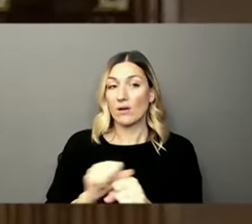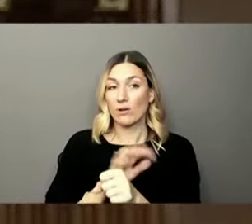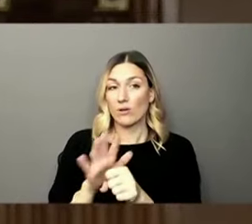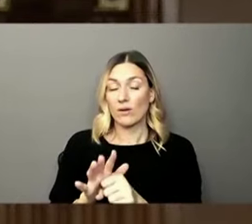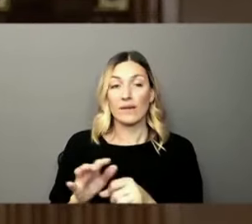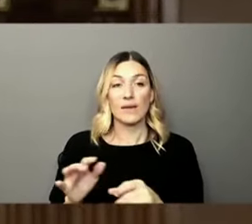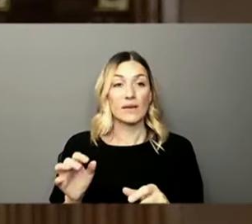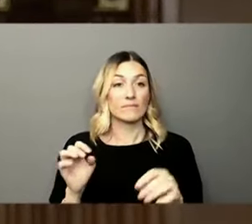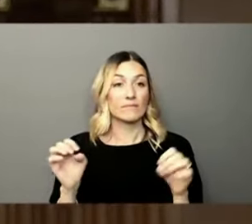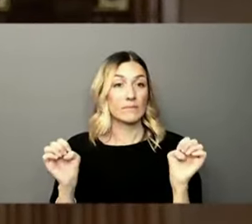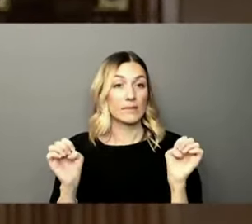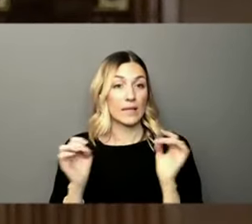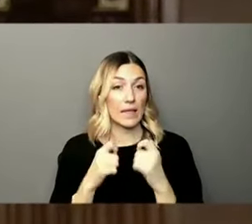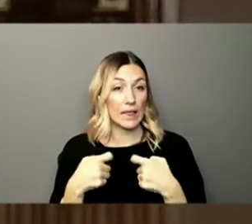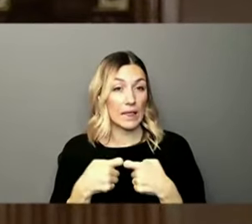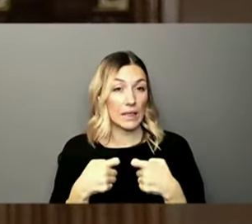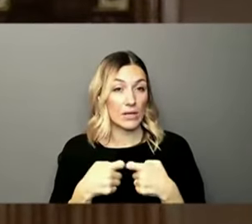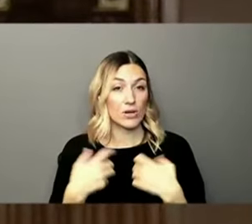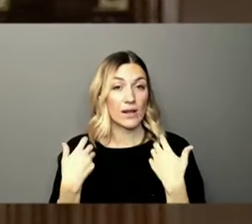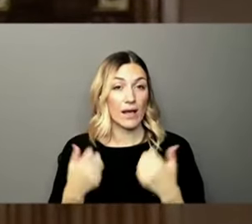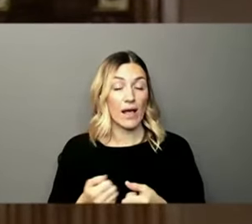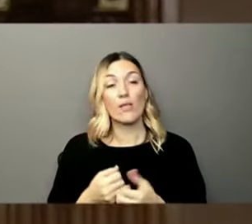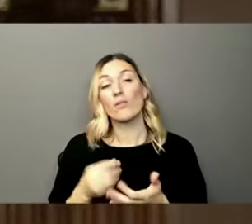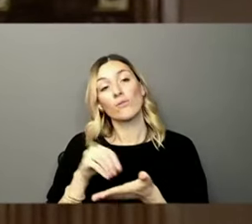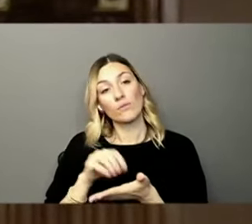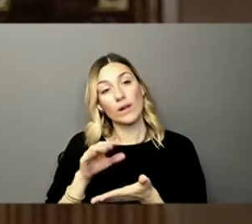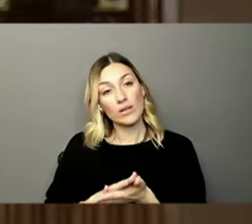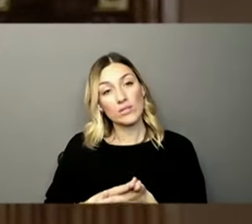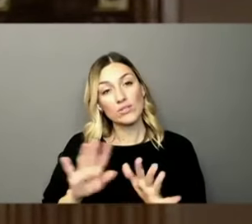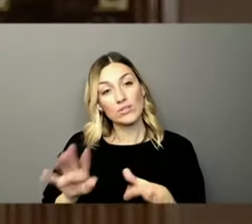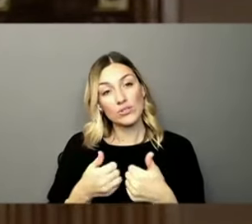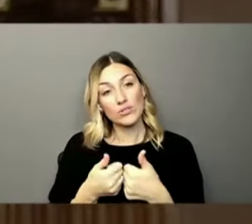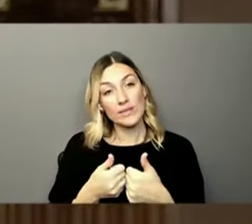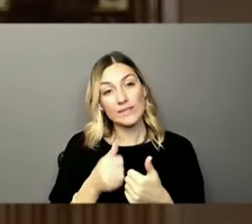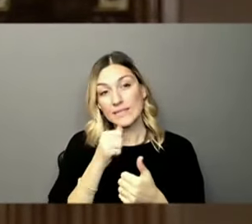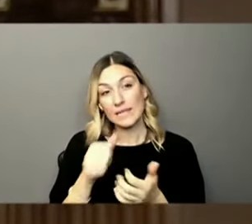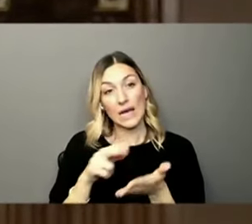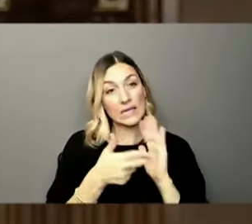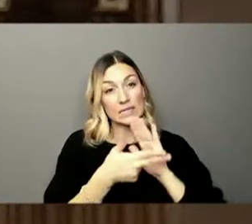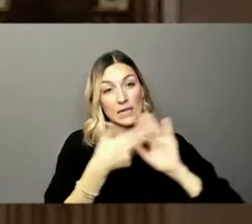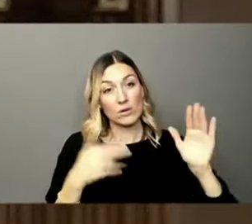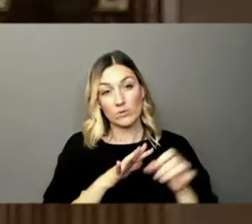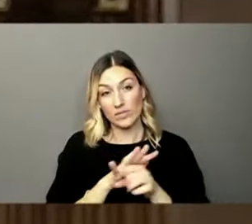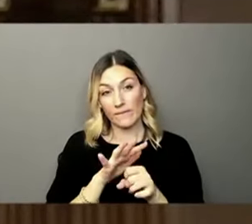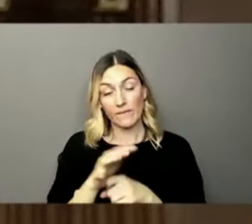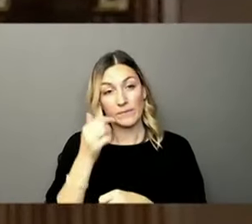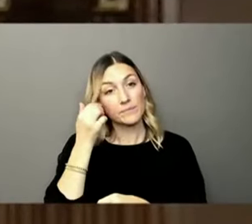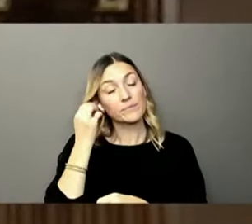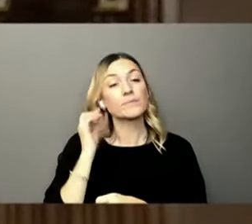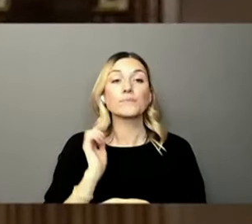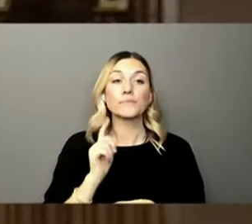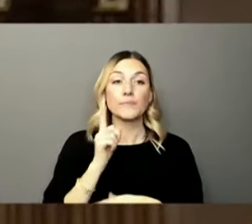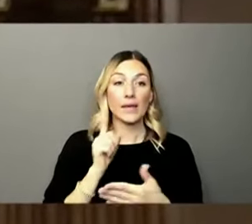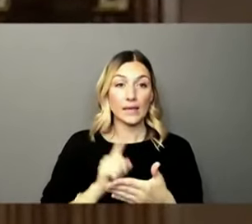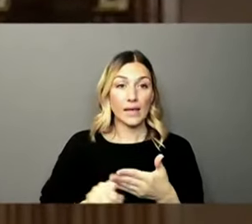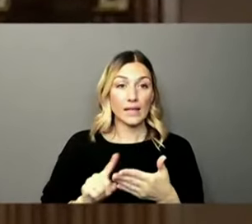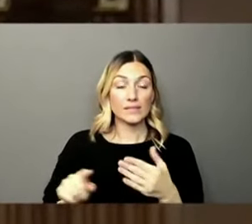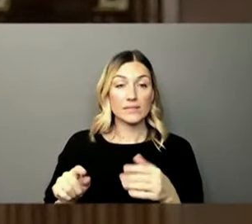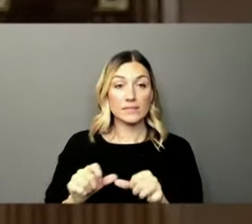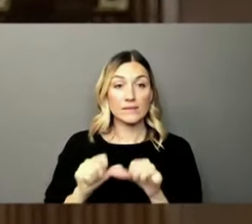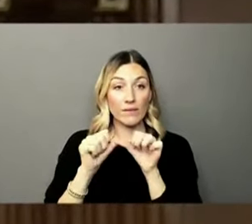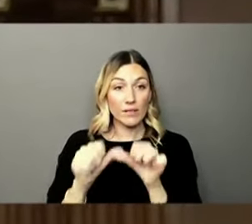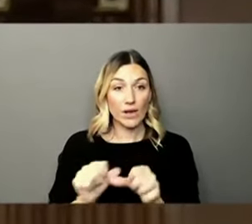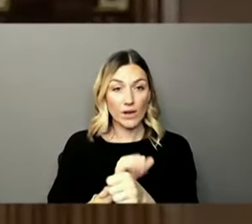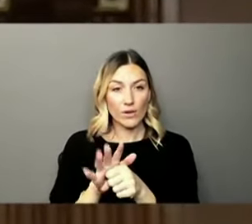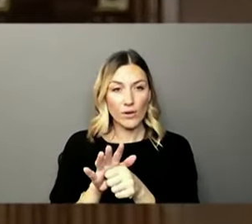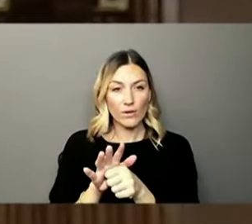systems presents a challenge as the condition is severely underdiagnosed. analysis of the long COVID code that came